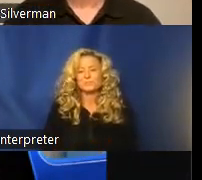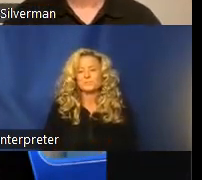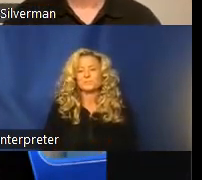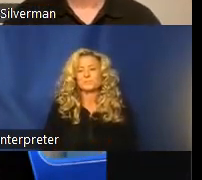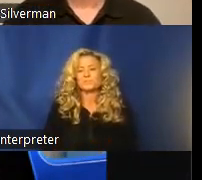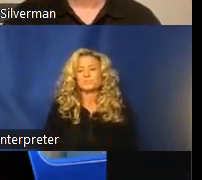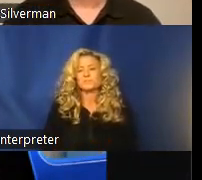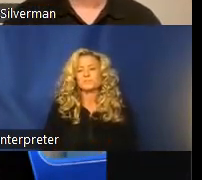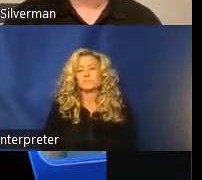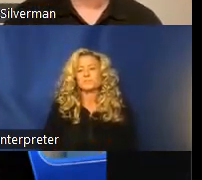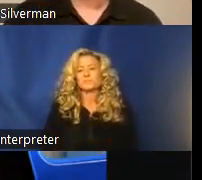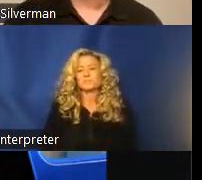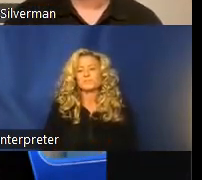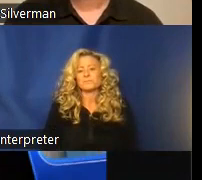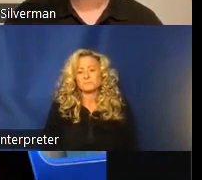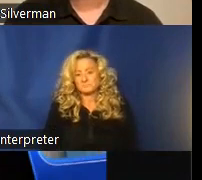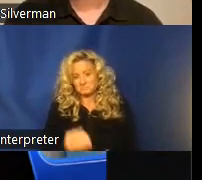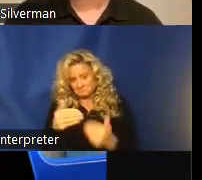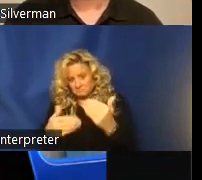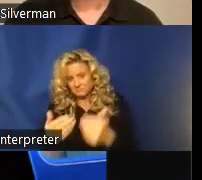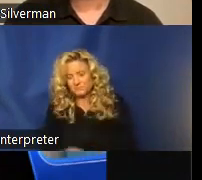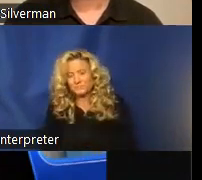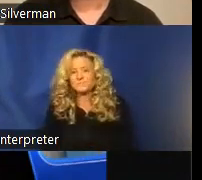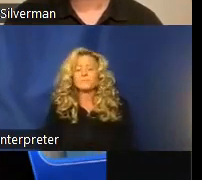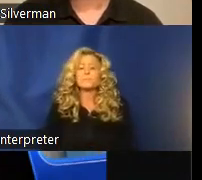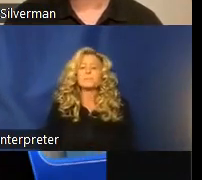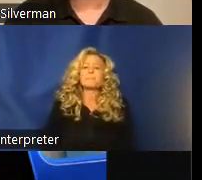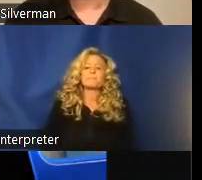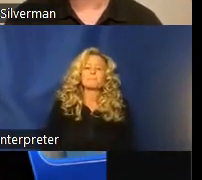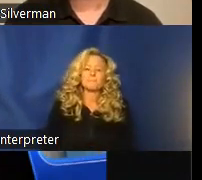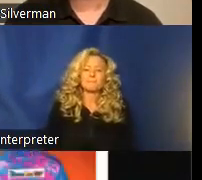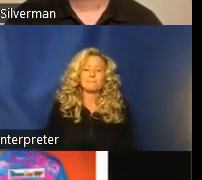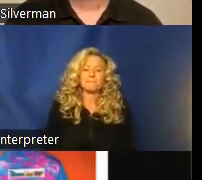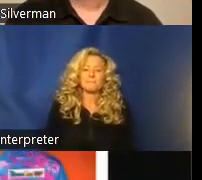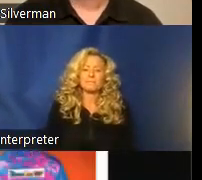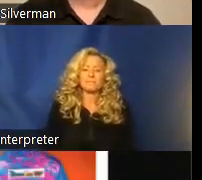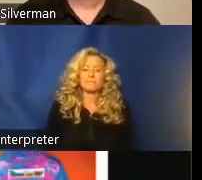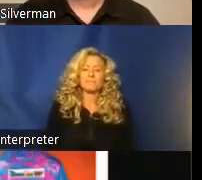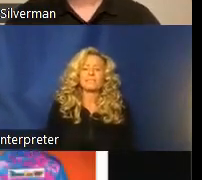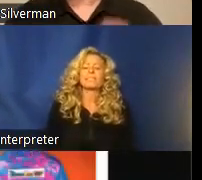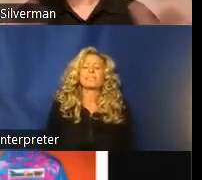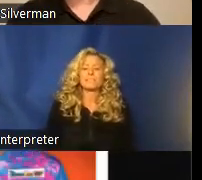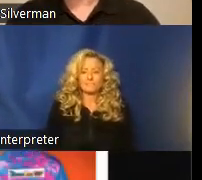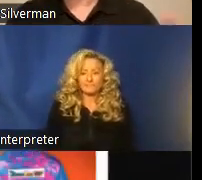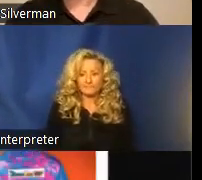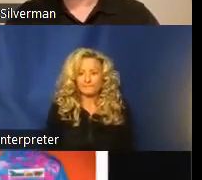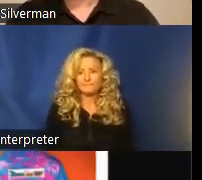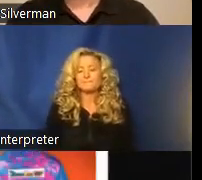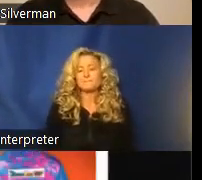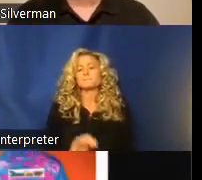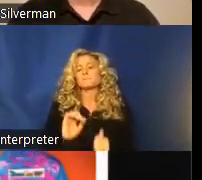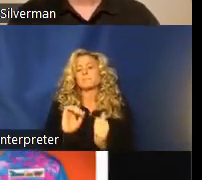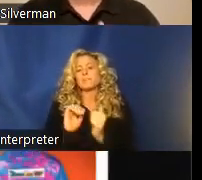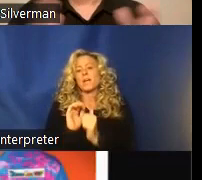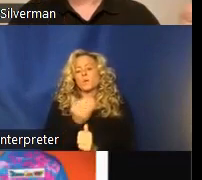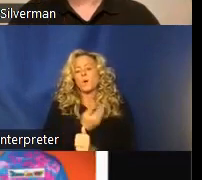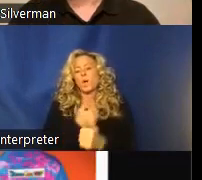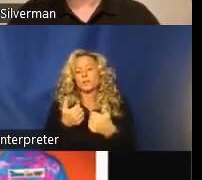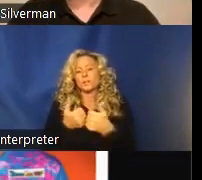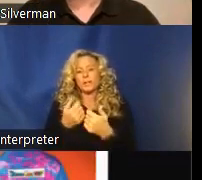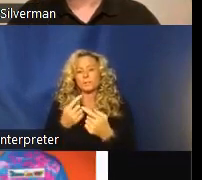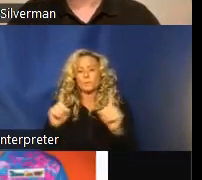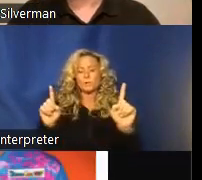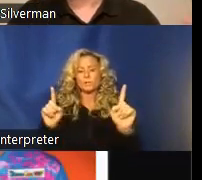Okay. So, So keep going. yeah, so then let me make sure. Yeah, so the way our game works is you